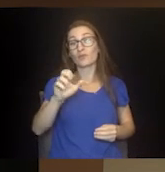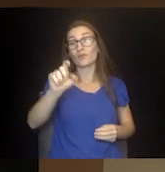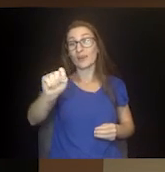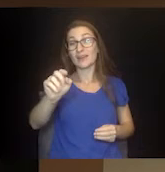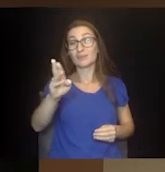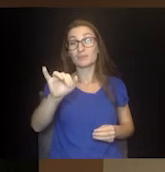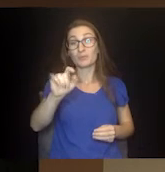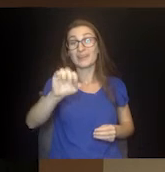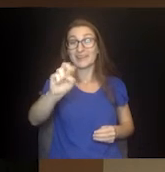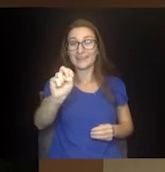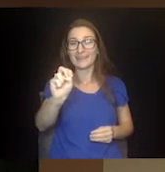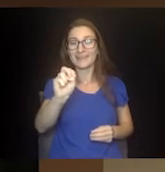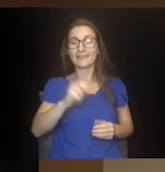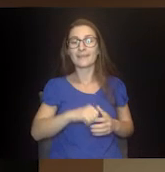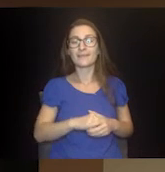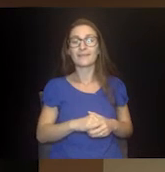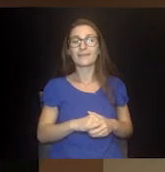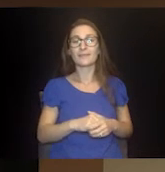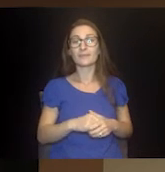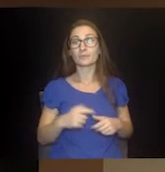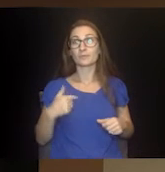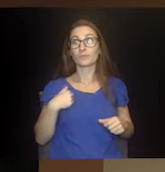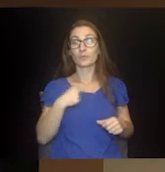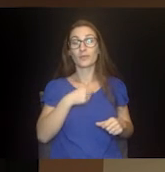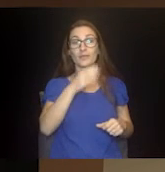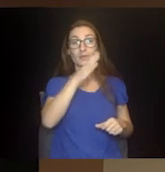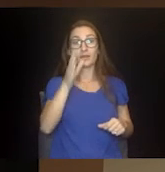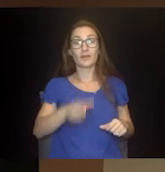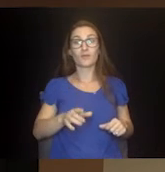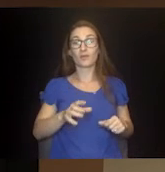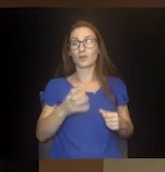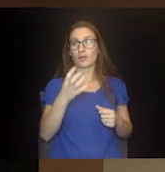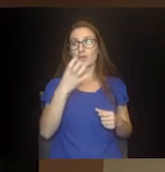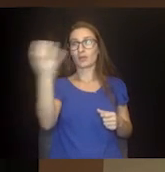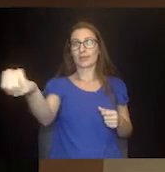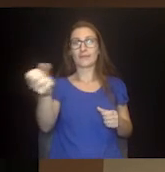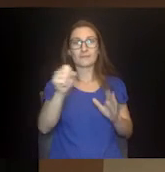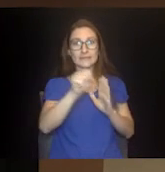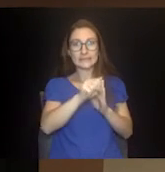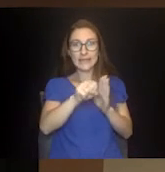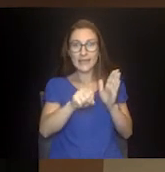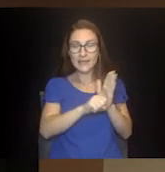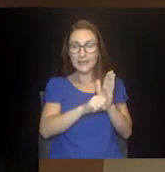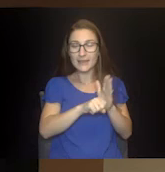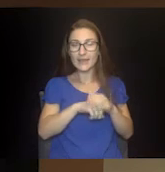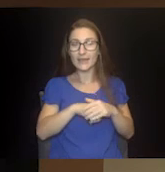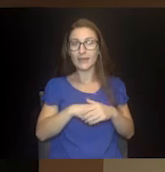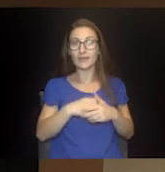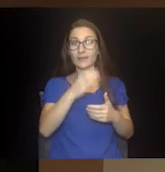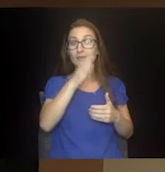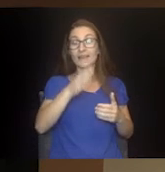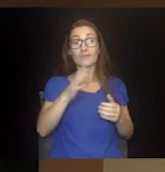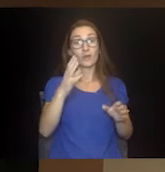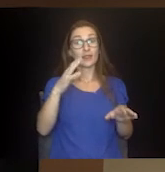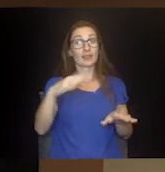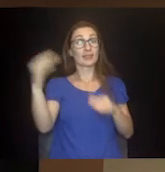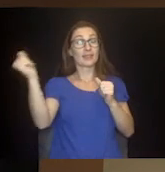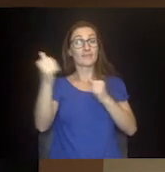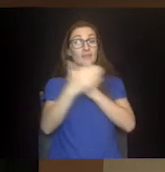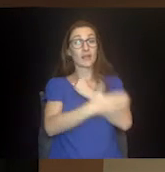up in Great Britain. But the thing is, it's kind of like, you know, even though we never really gone as far, like even out of the state or even out of